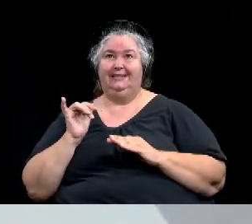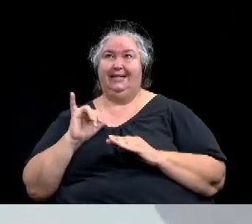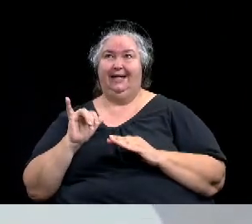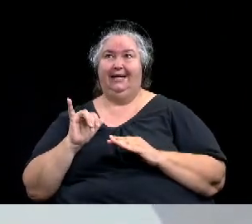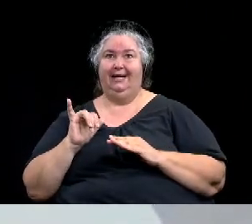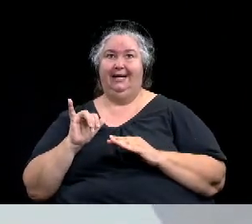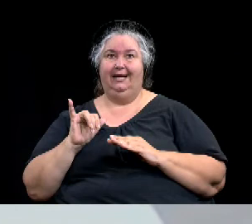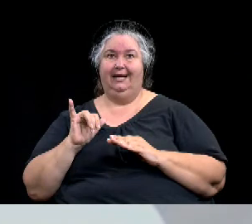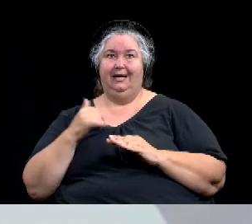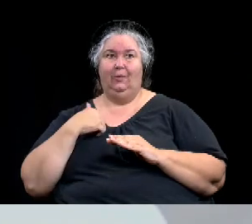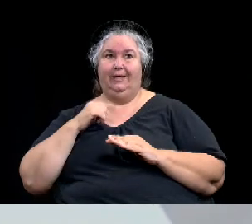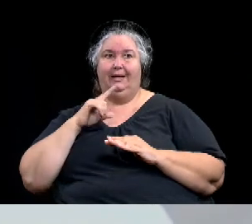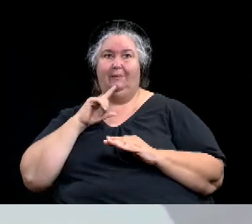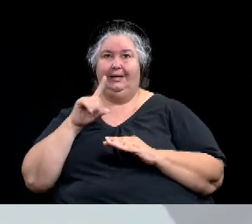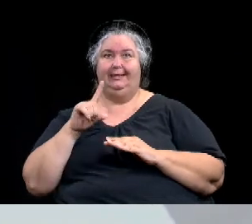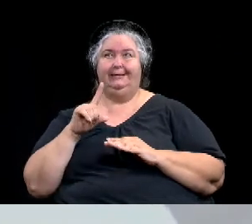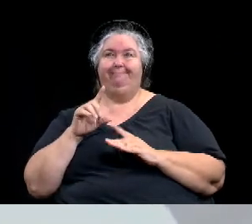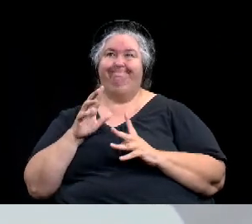really